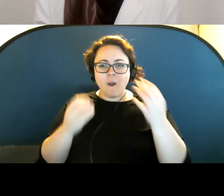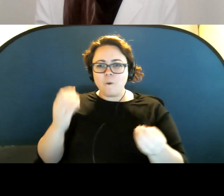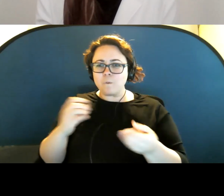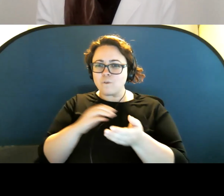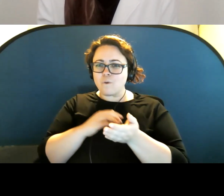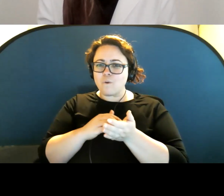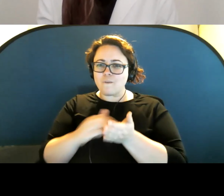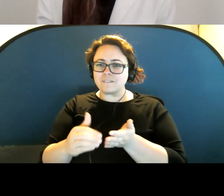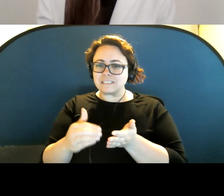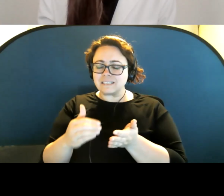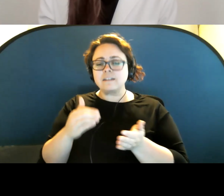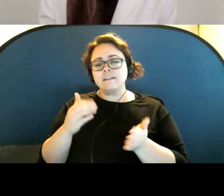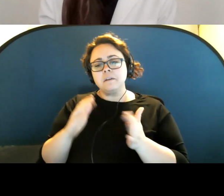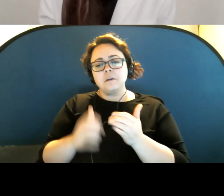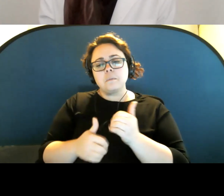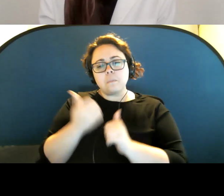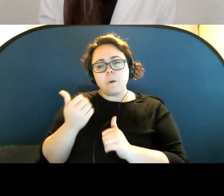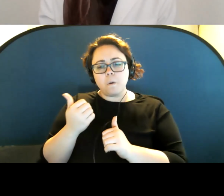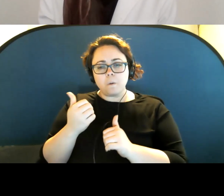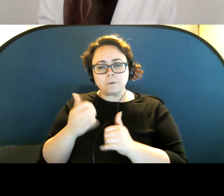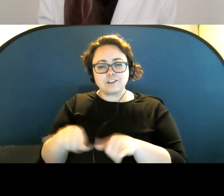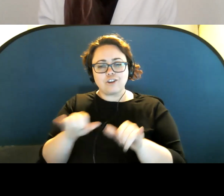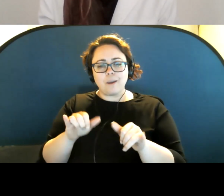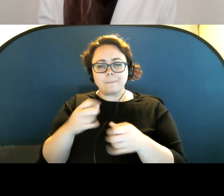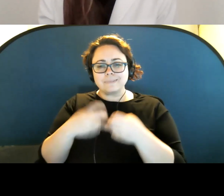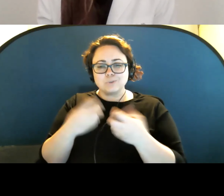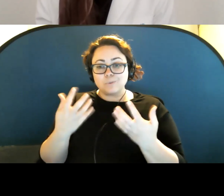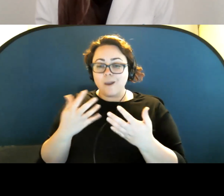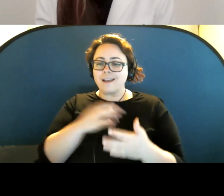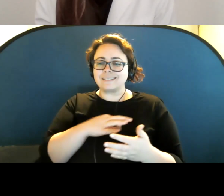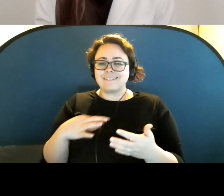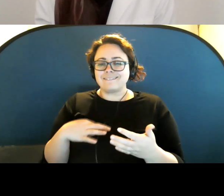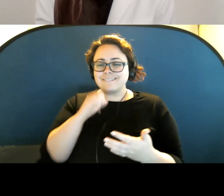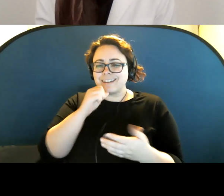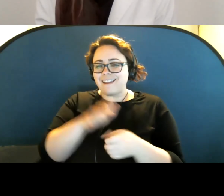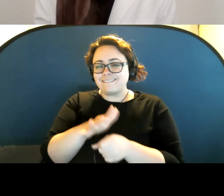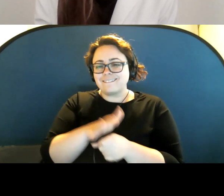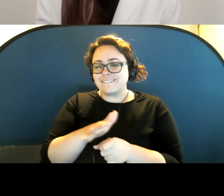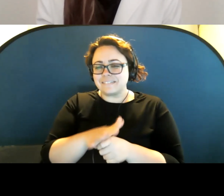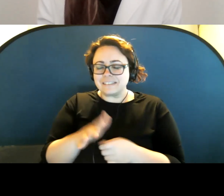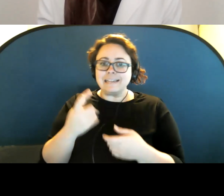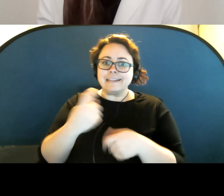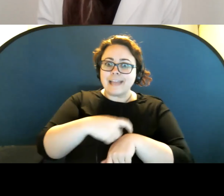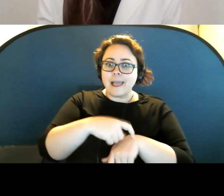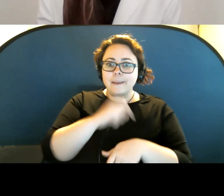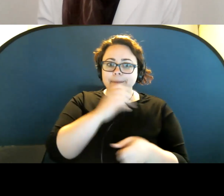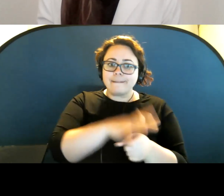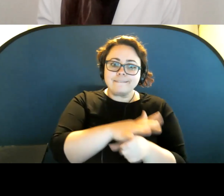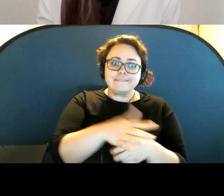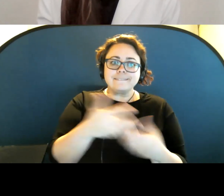staffing issue, time, safety, and all of that. But I would argue that we need to figure out a